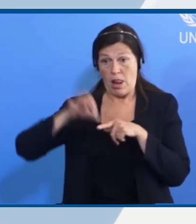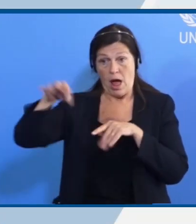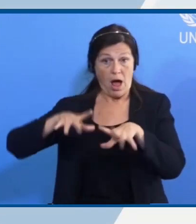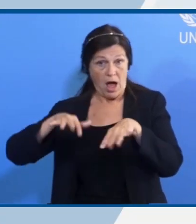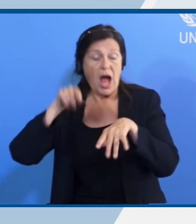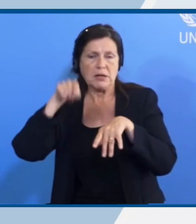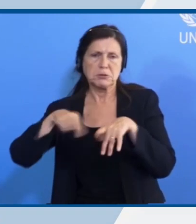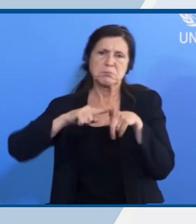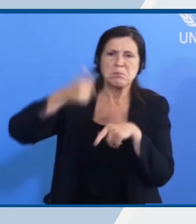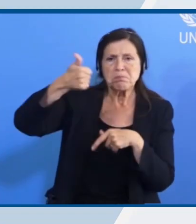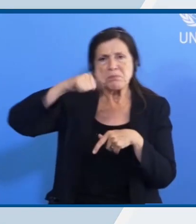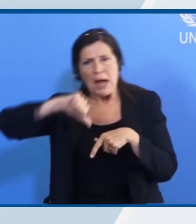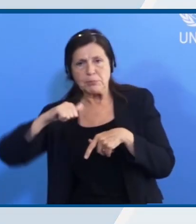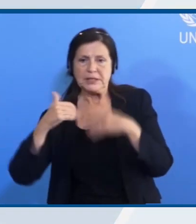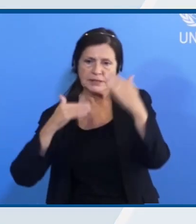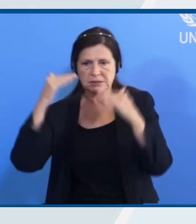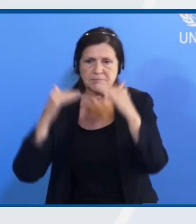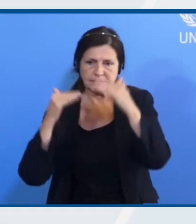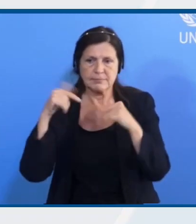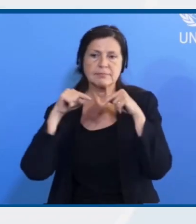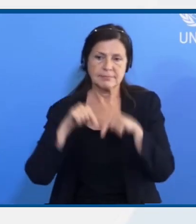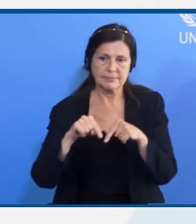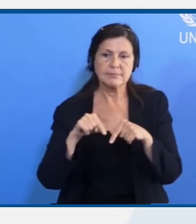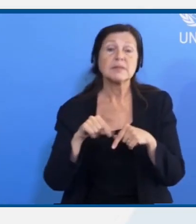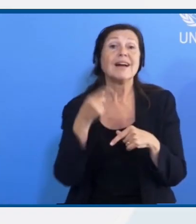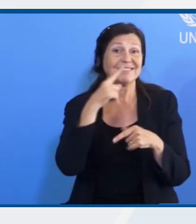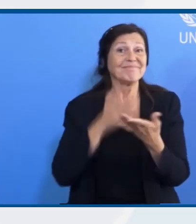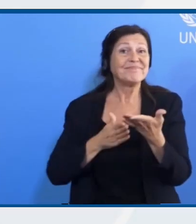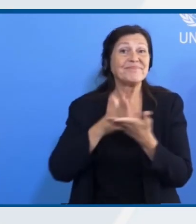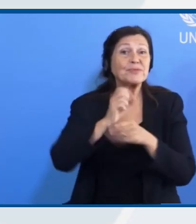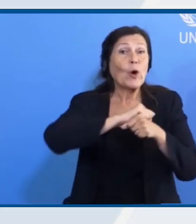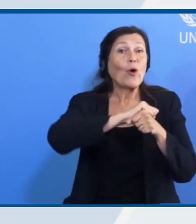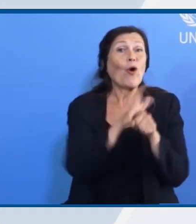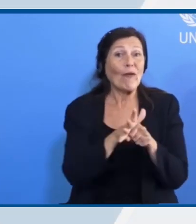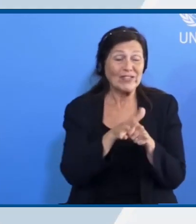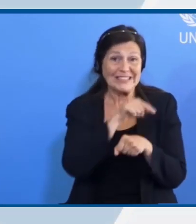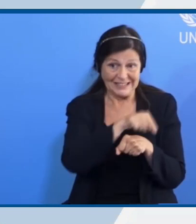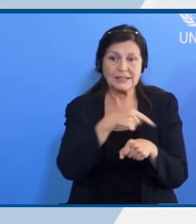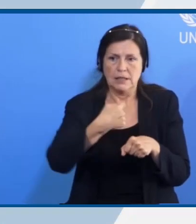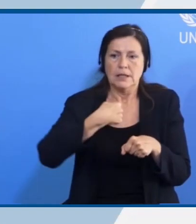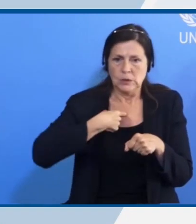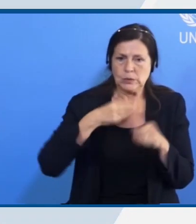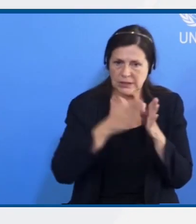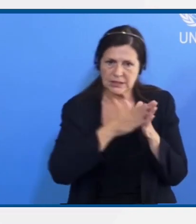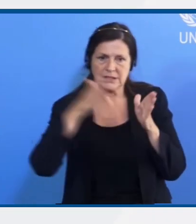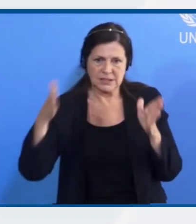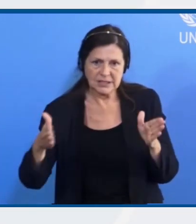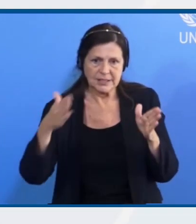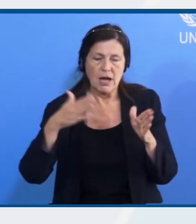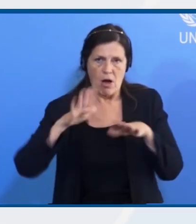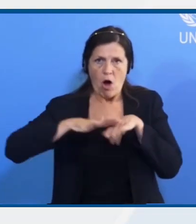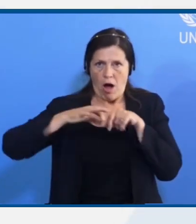after immediate COVID there is a agriculture season and they don't want to lose that period because